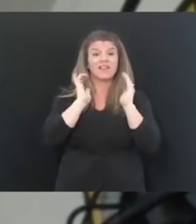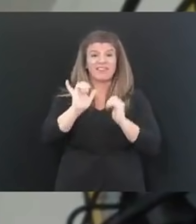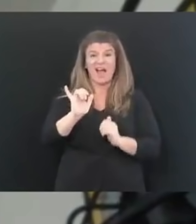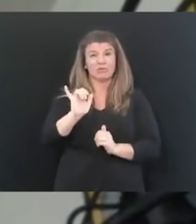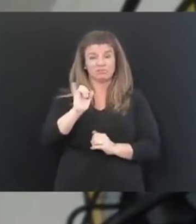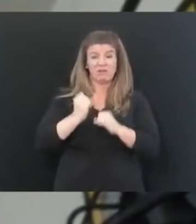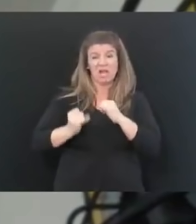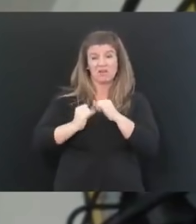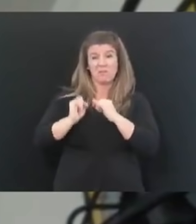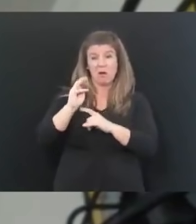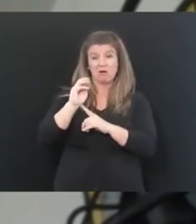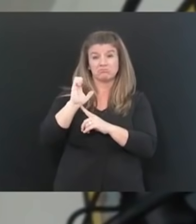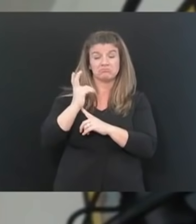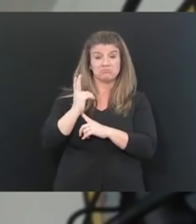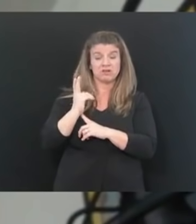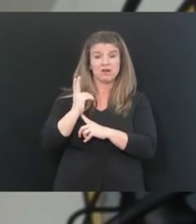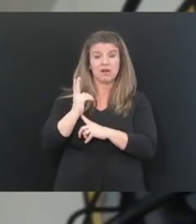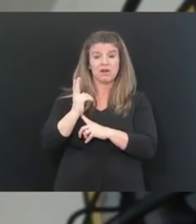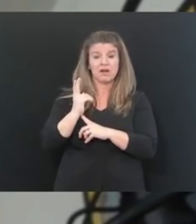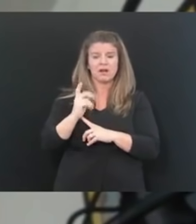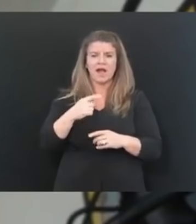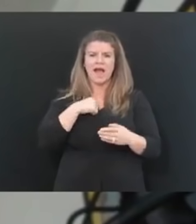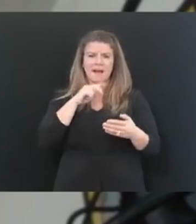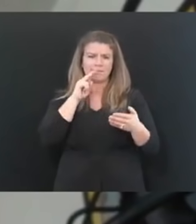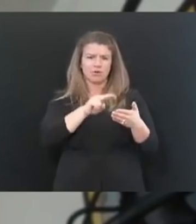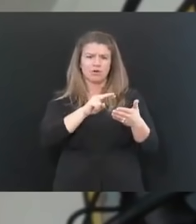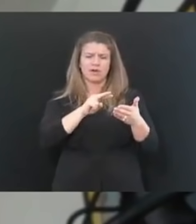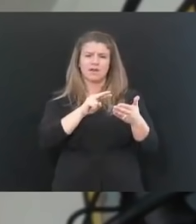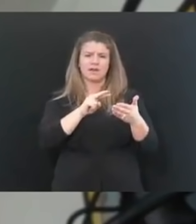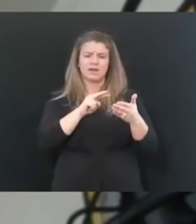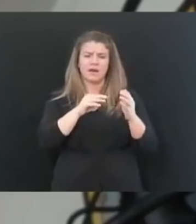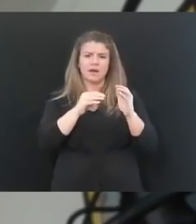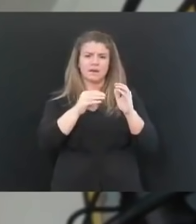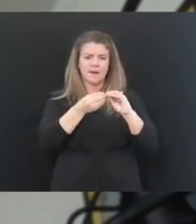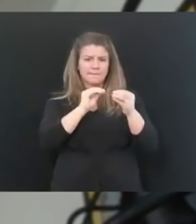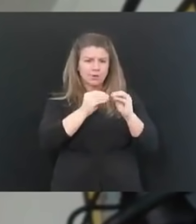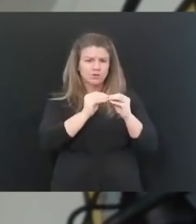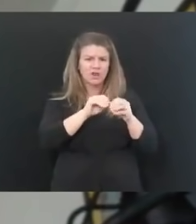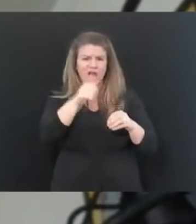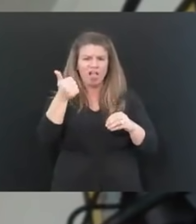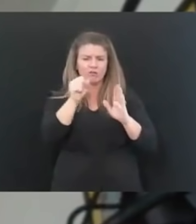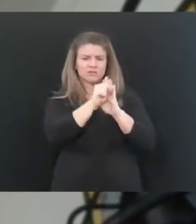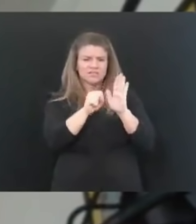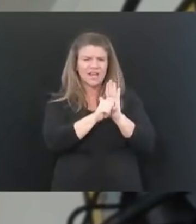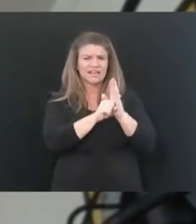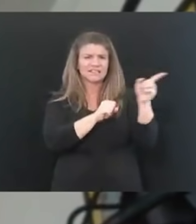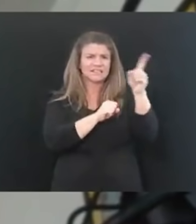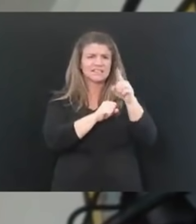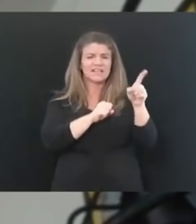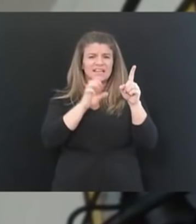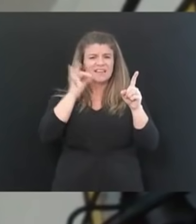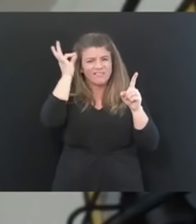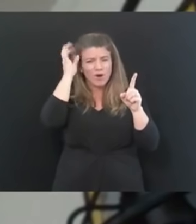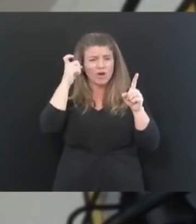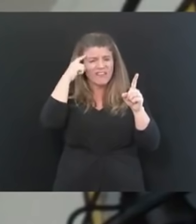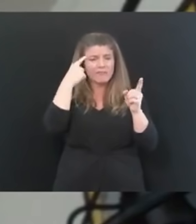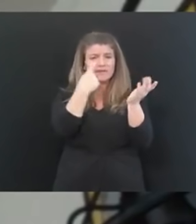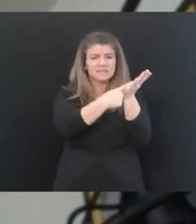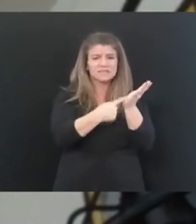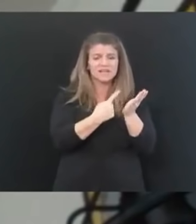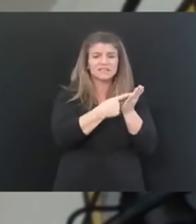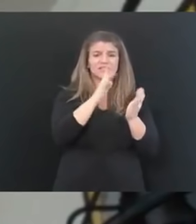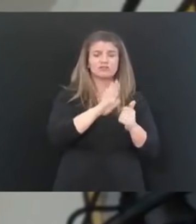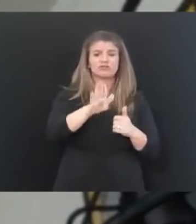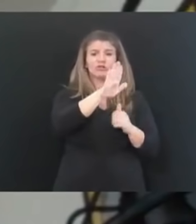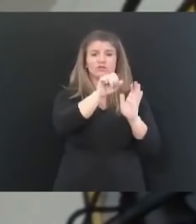end of March. And I'm reading a number of news accounts from other states and even the federal government talking about states